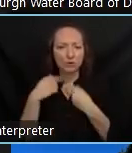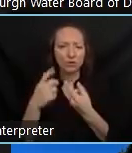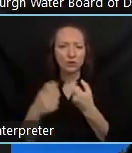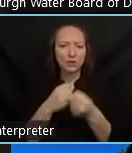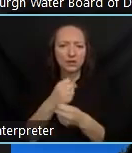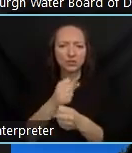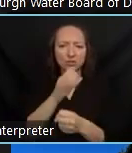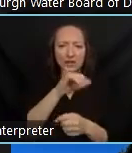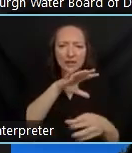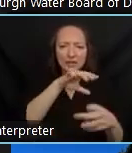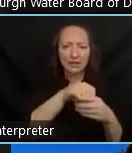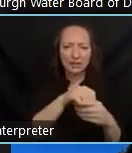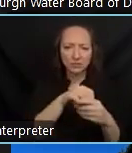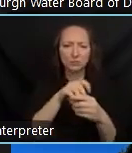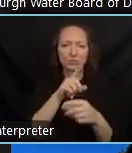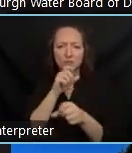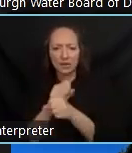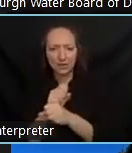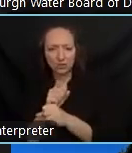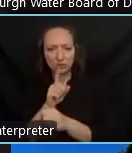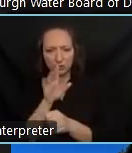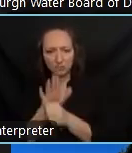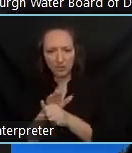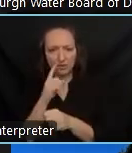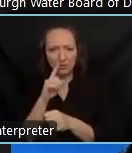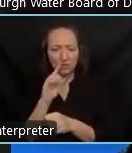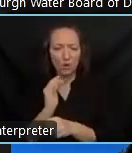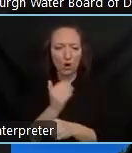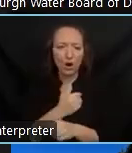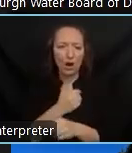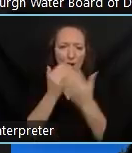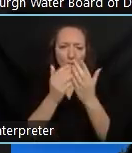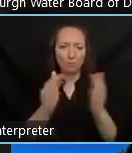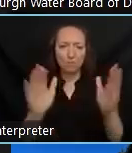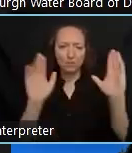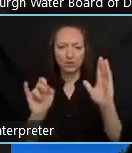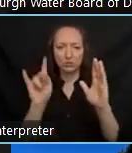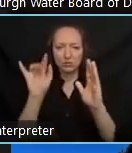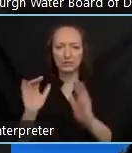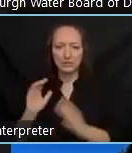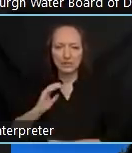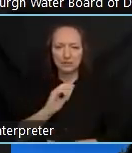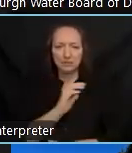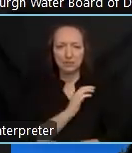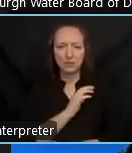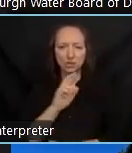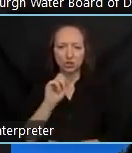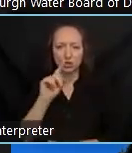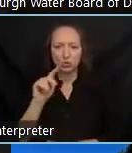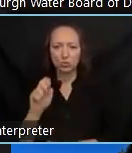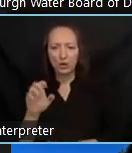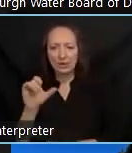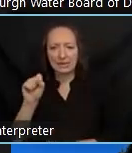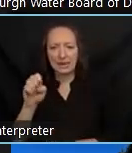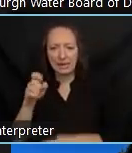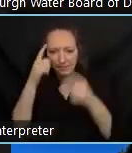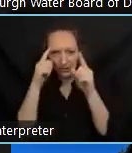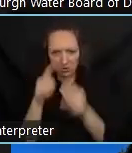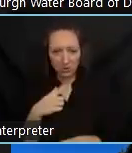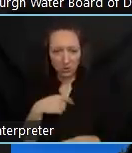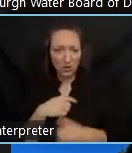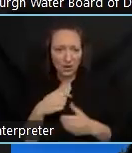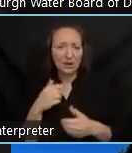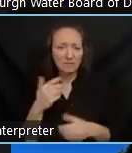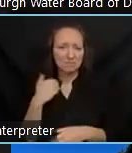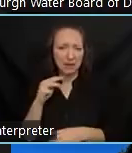Utility Commission rate case settlement. We held that in May, and I believe I know we had at least one board member attend. We